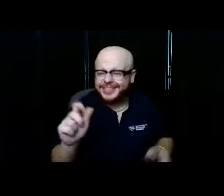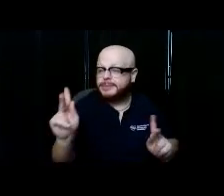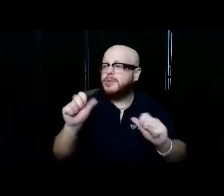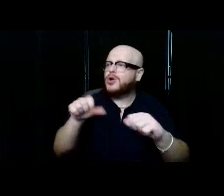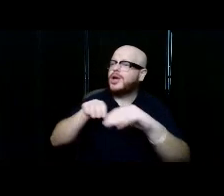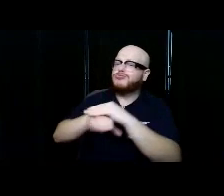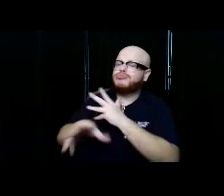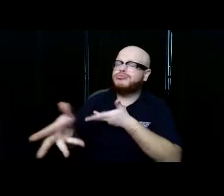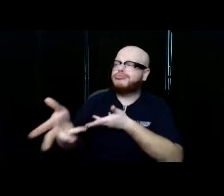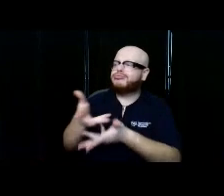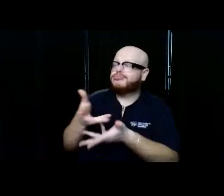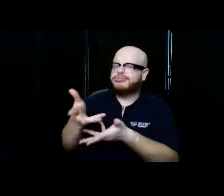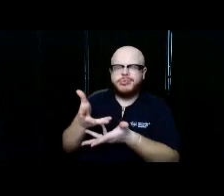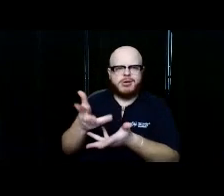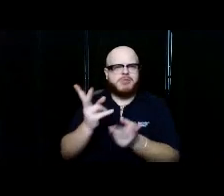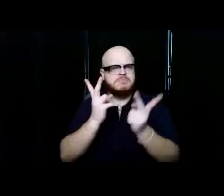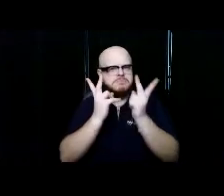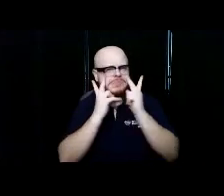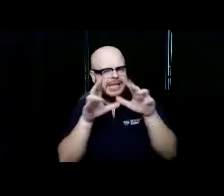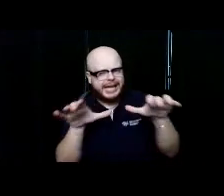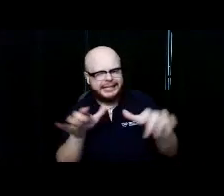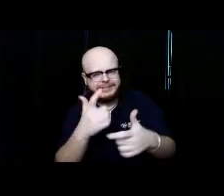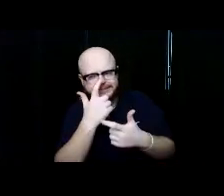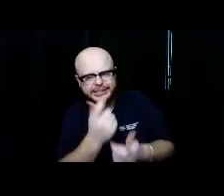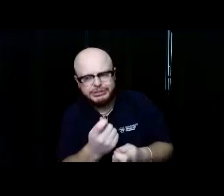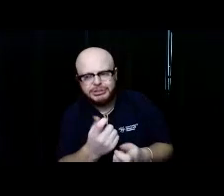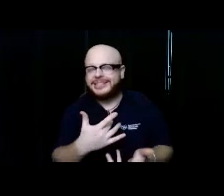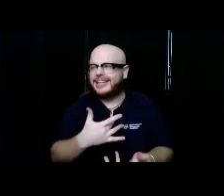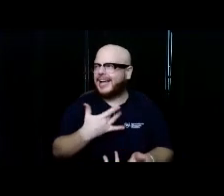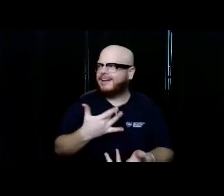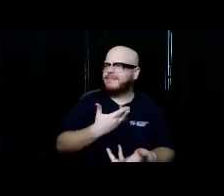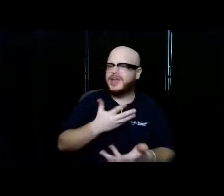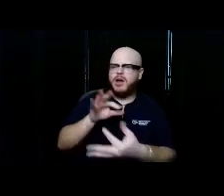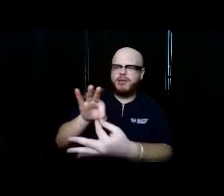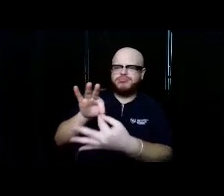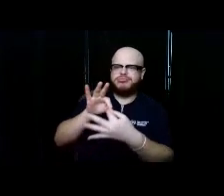feel included throughout their experience. Let's go ahead and talk about some examples.